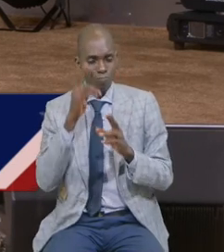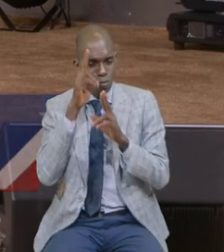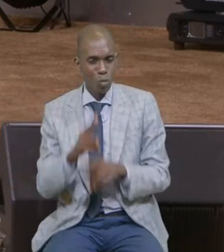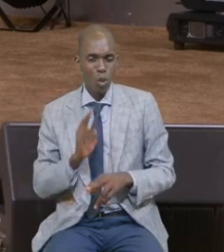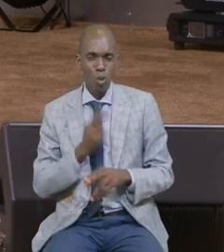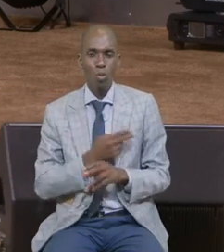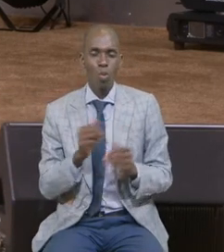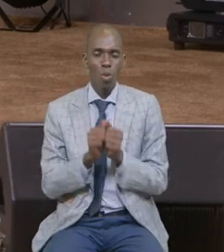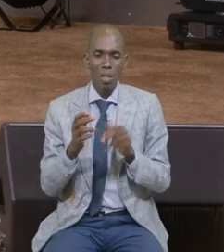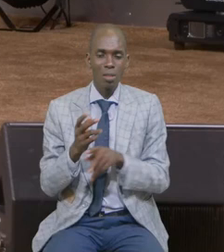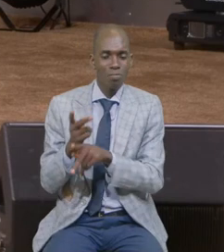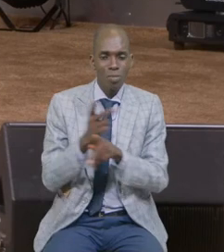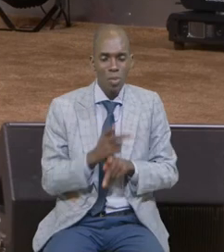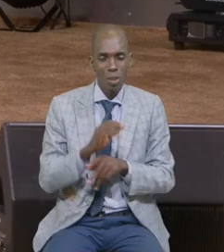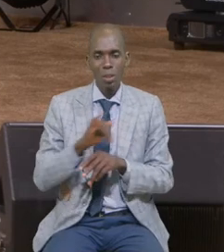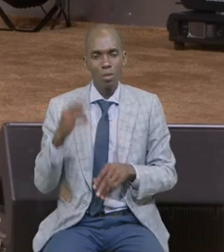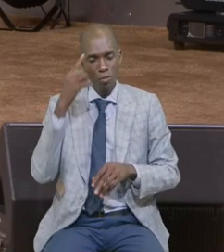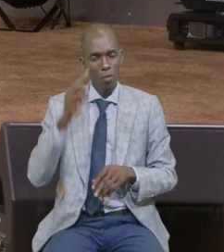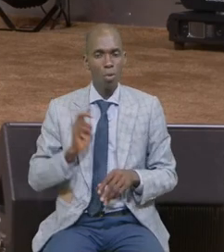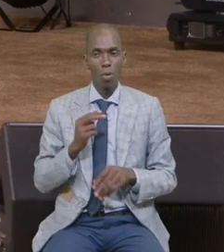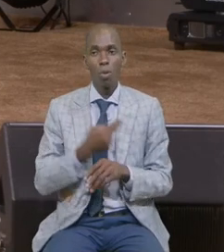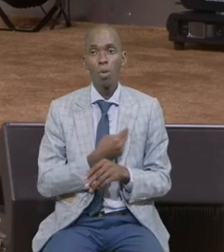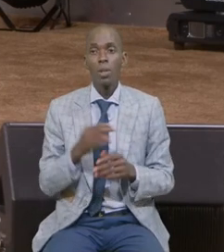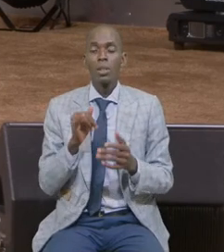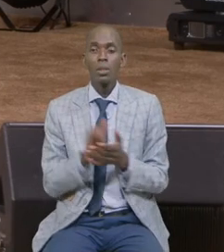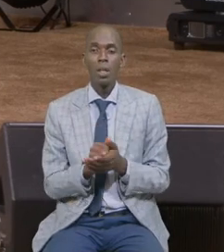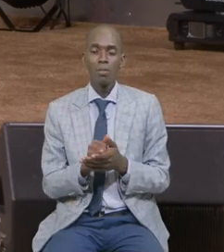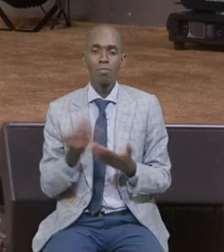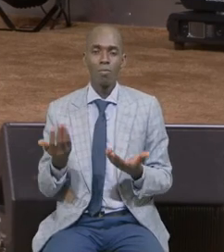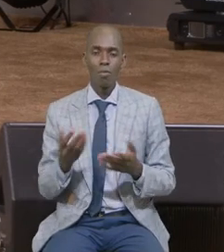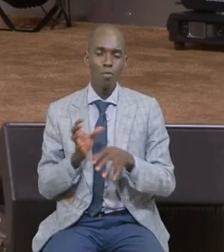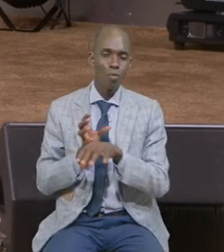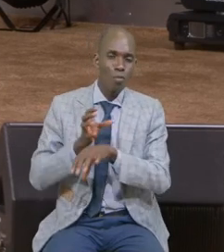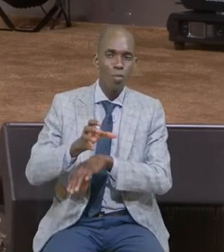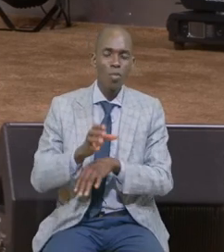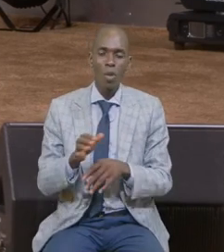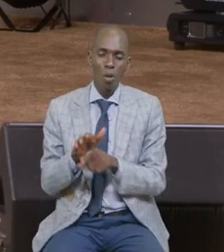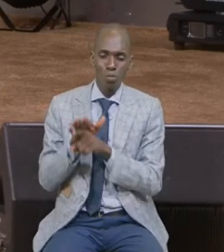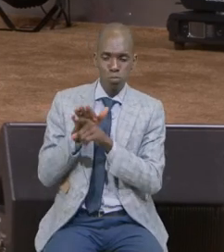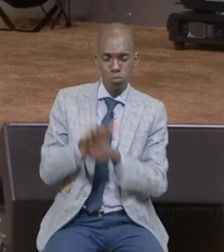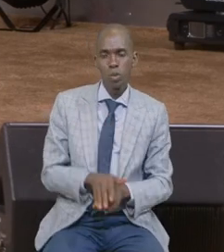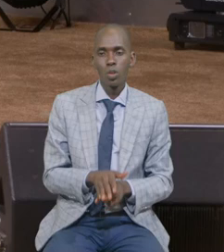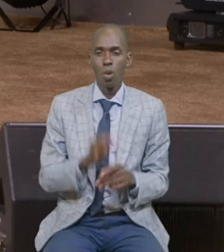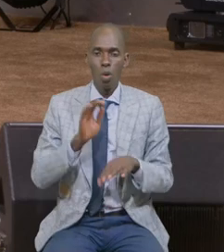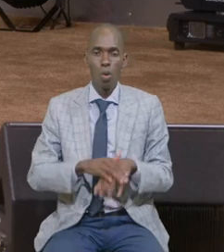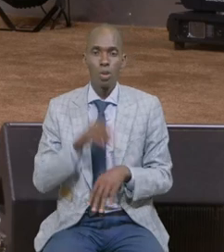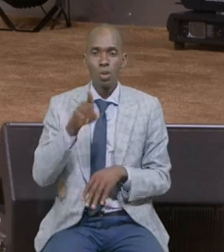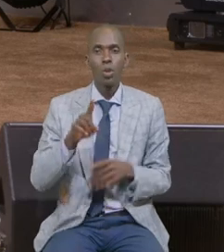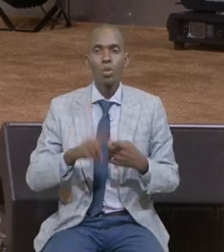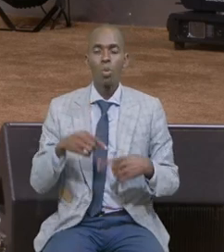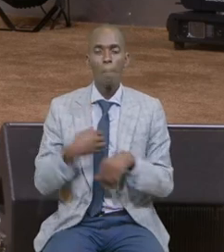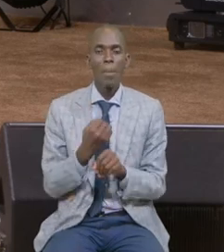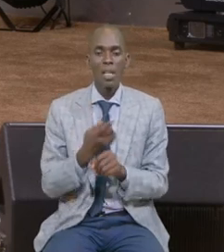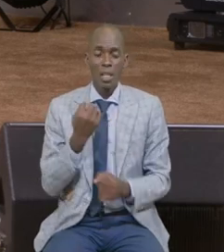me. As you, they don't care for that. Coercion is to put pressure on you. It's to make the fire